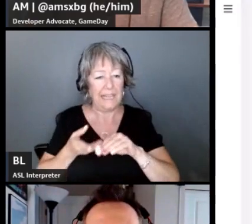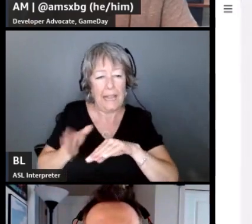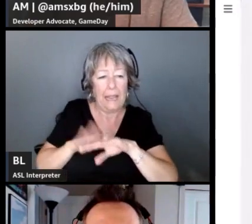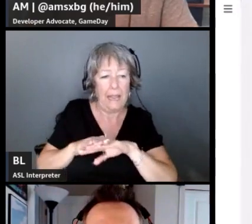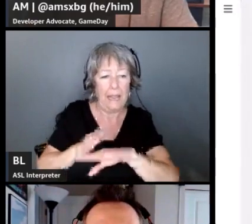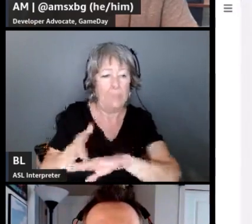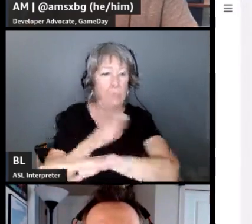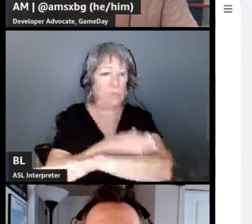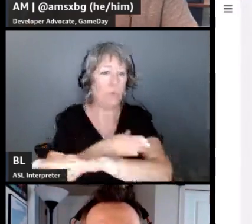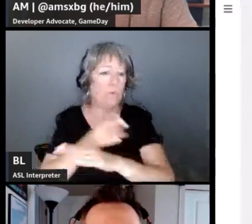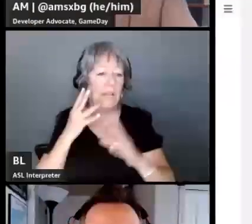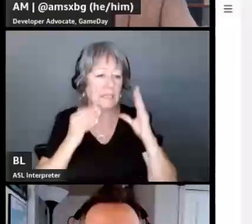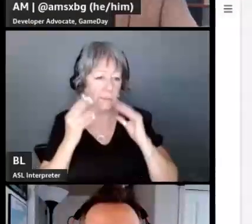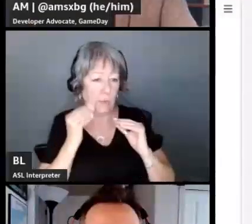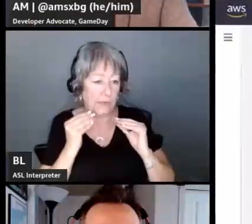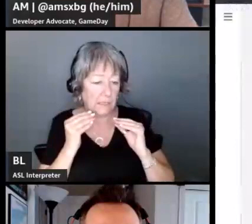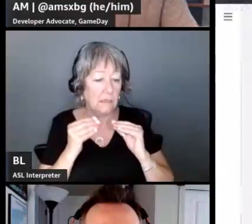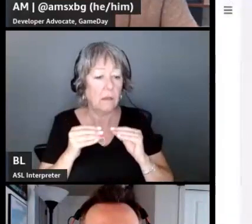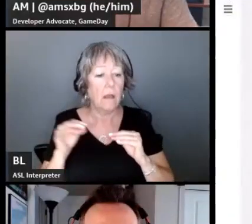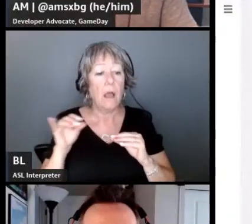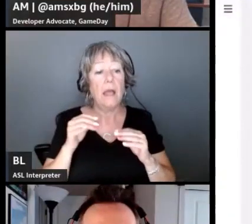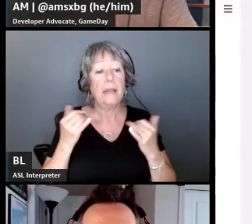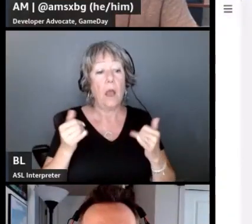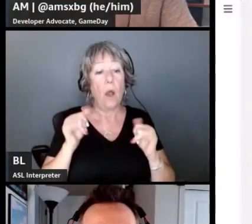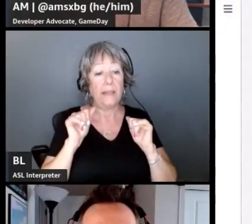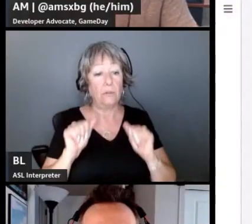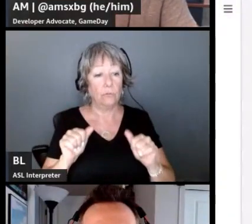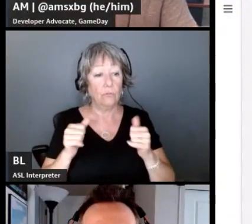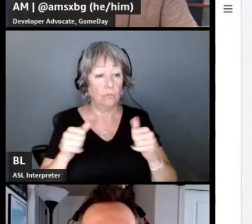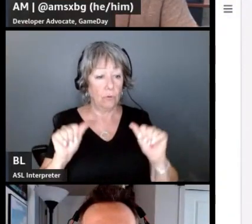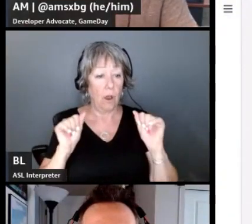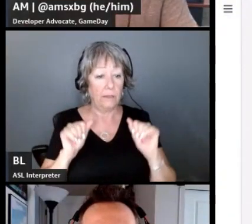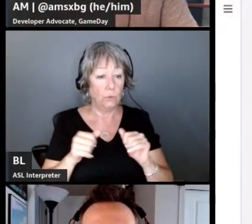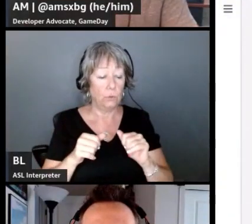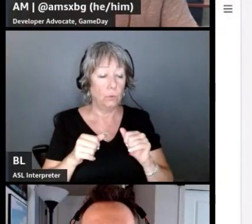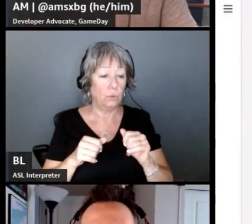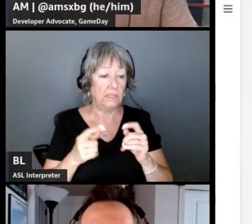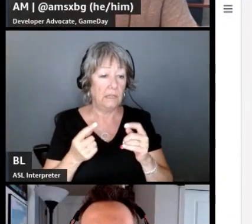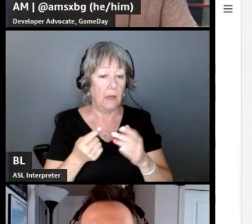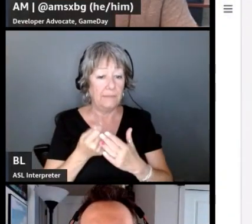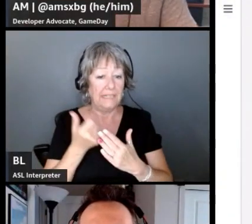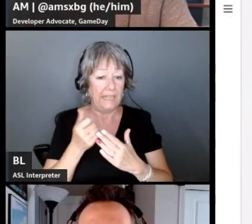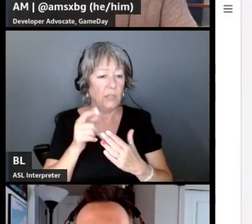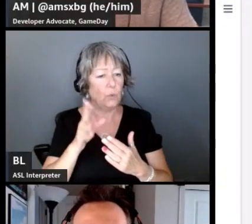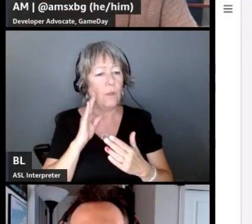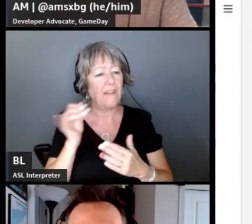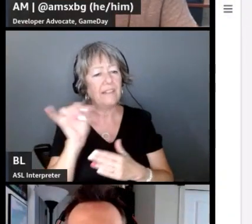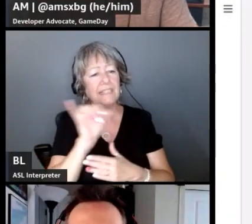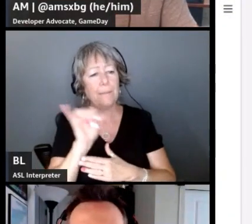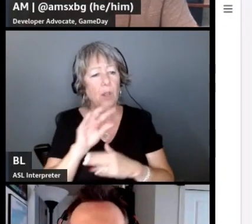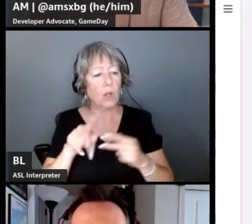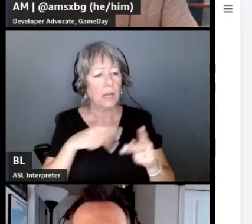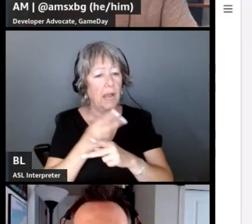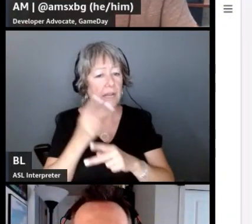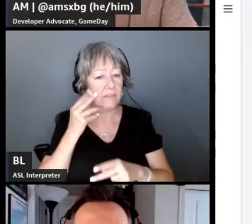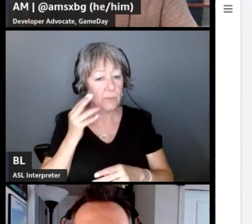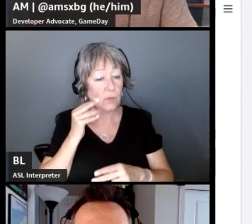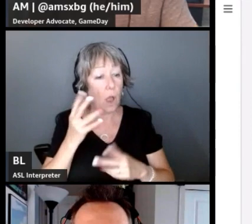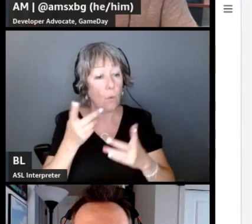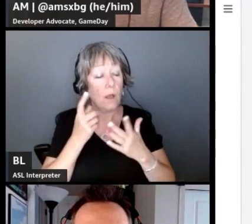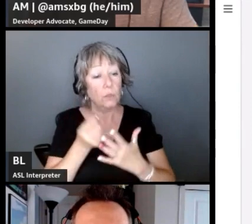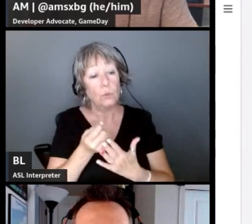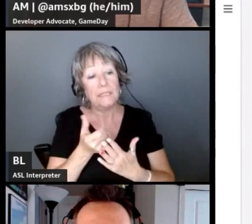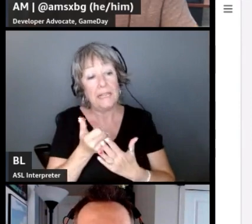And I can, of course, try to delete the stack set, and you'll have like fairly the same kind of an experience. So if I, let's say, delete stacks from my stack set,